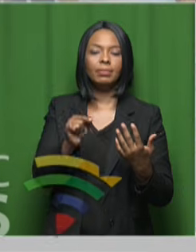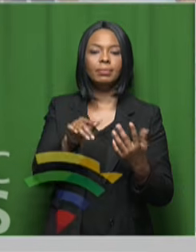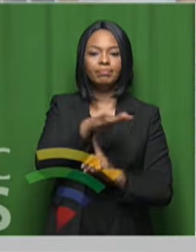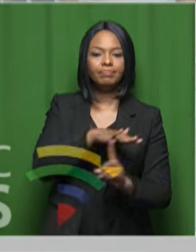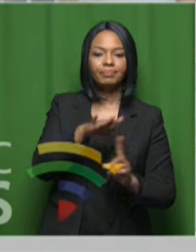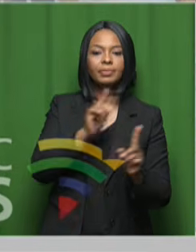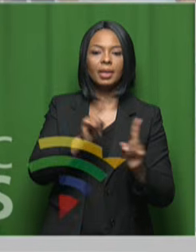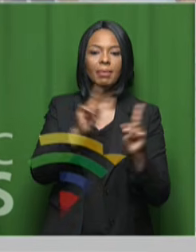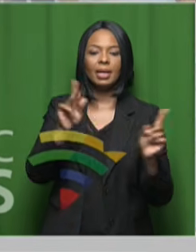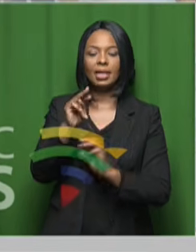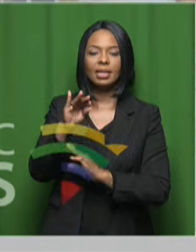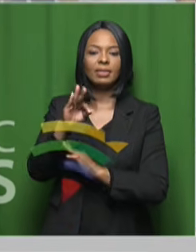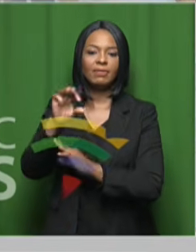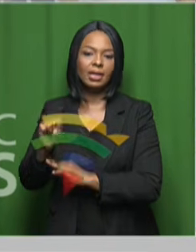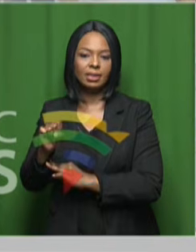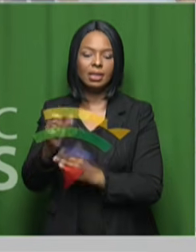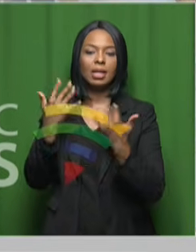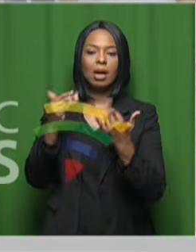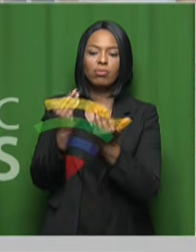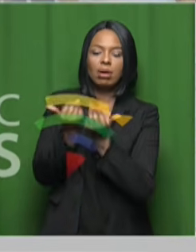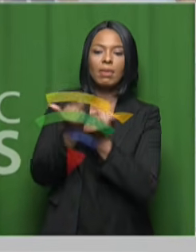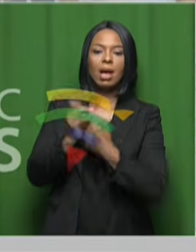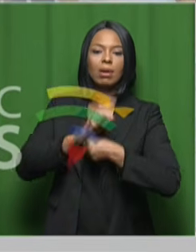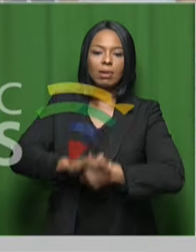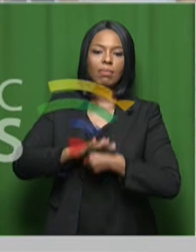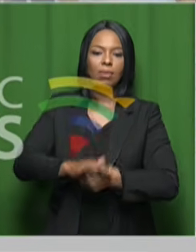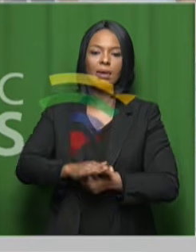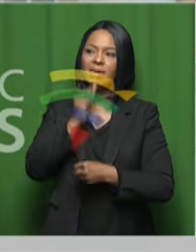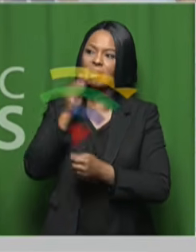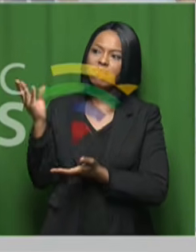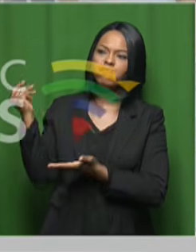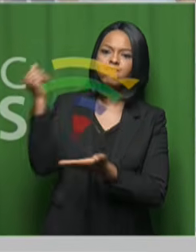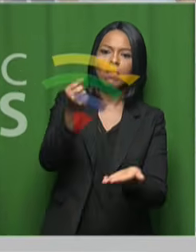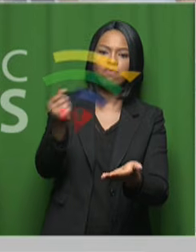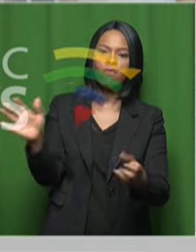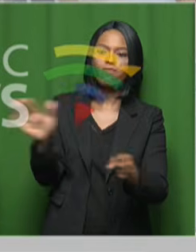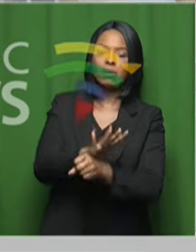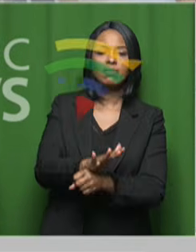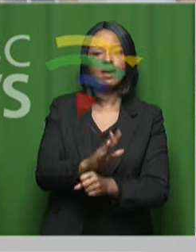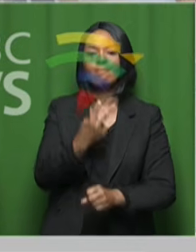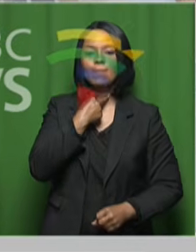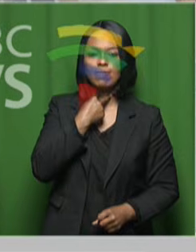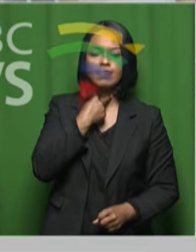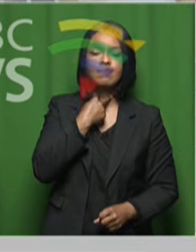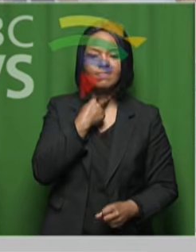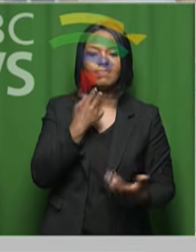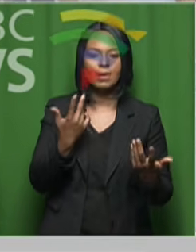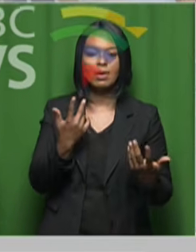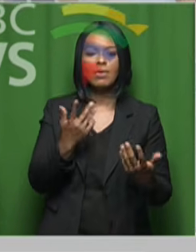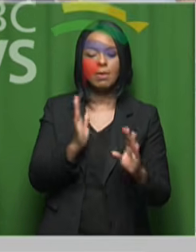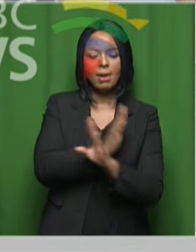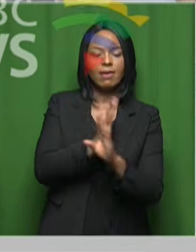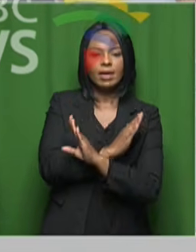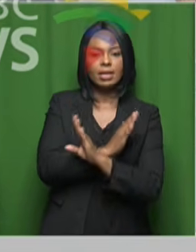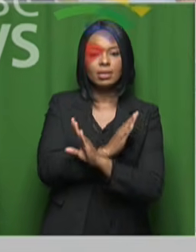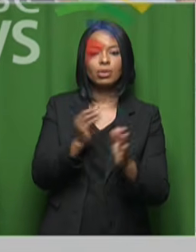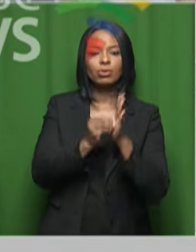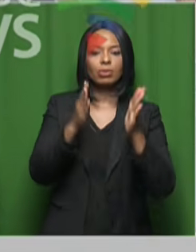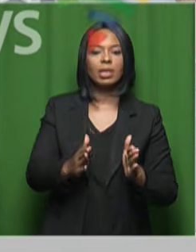our investors are under pressure. They are not willing to invest more in the private student accommodation. This is simply because